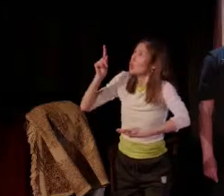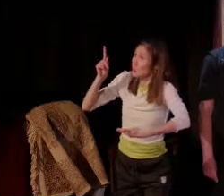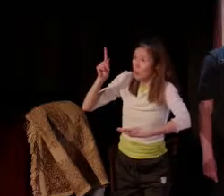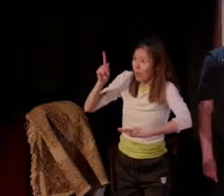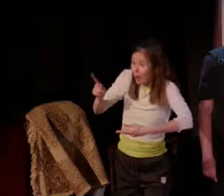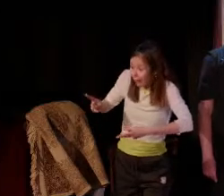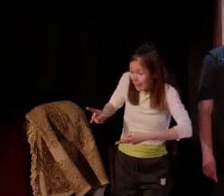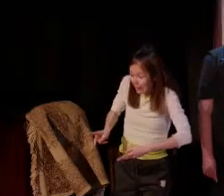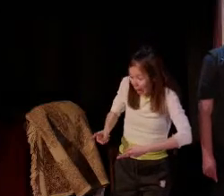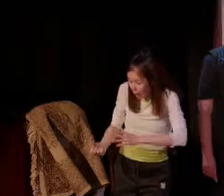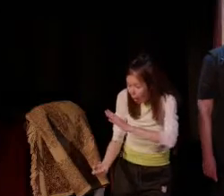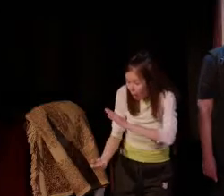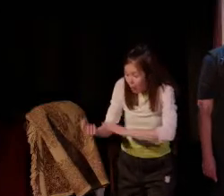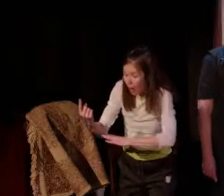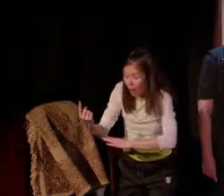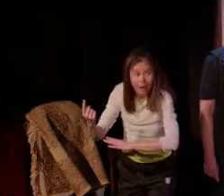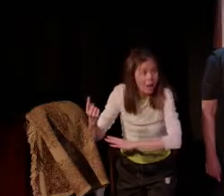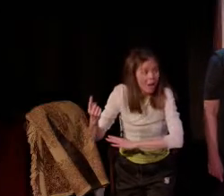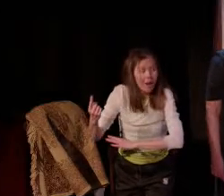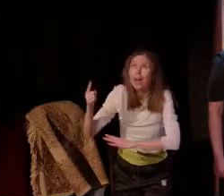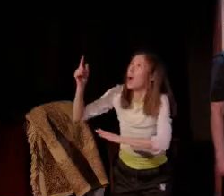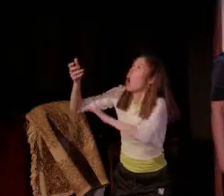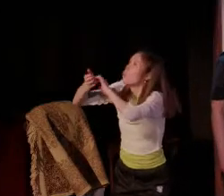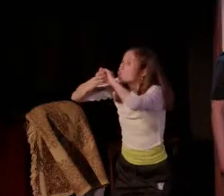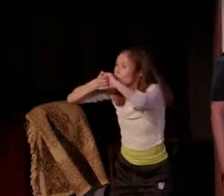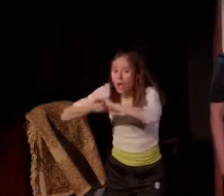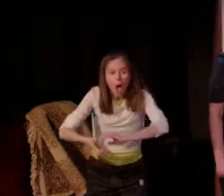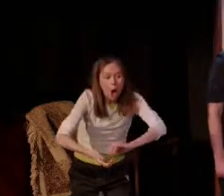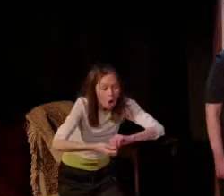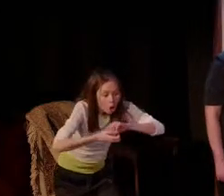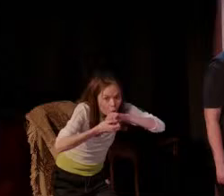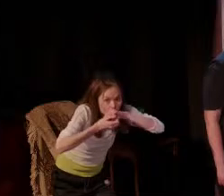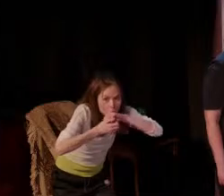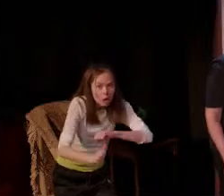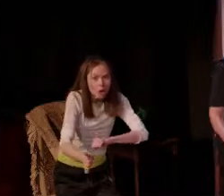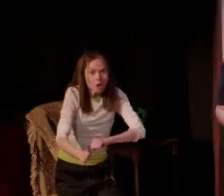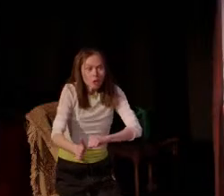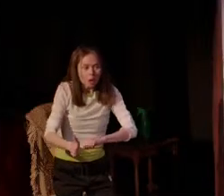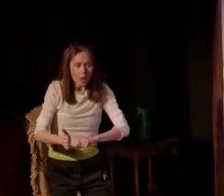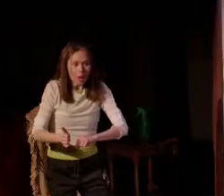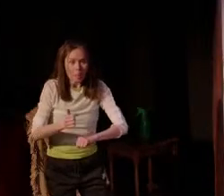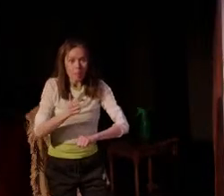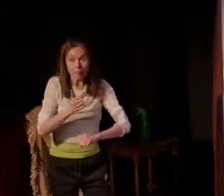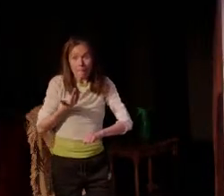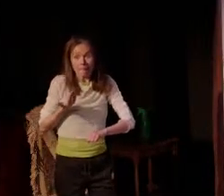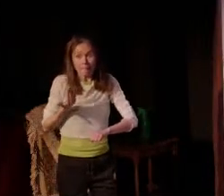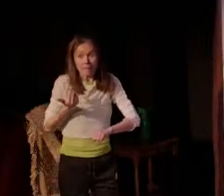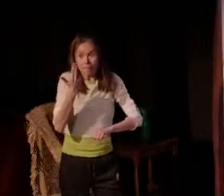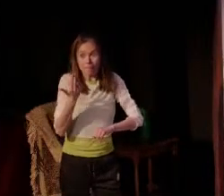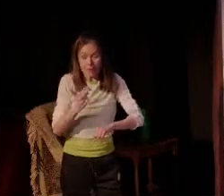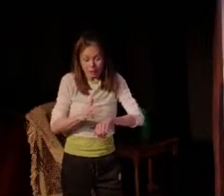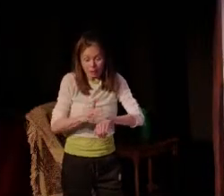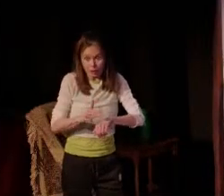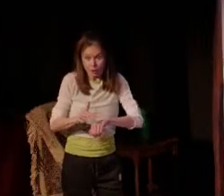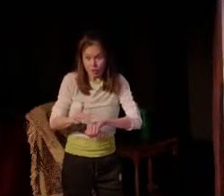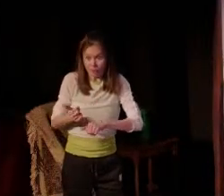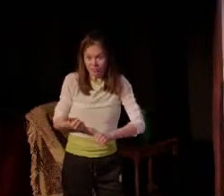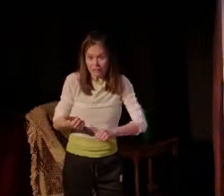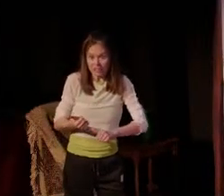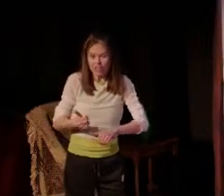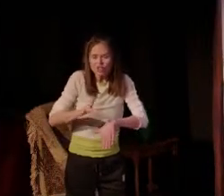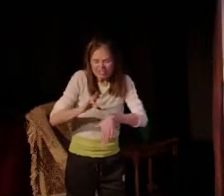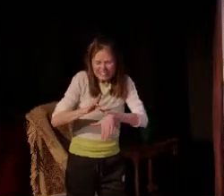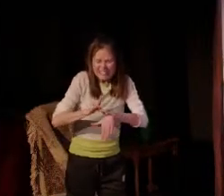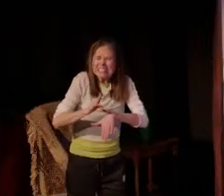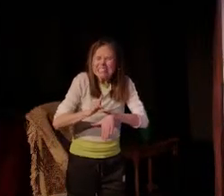to kiss. Have patience. The statue is only recently complete. The paint is not